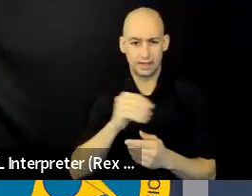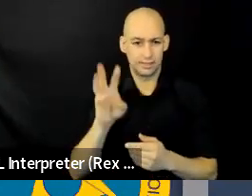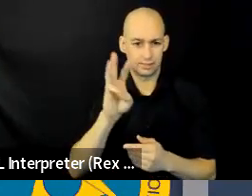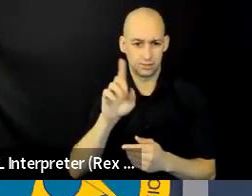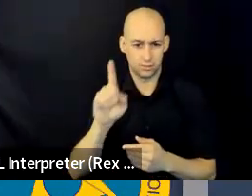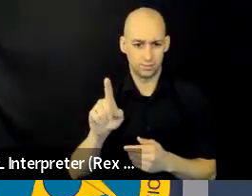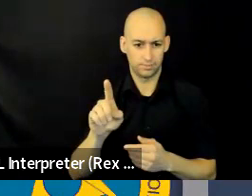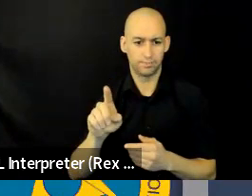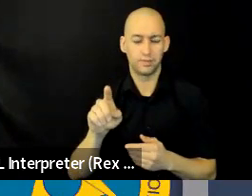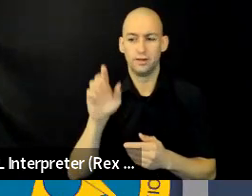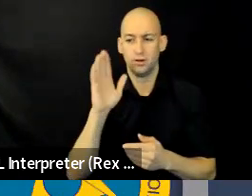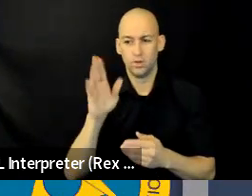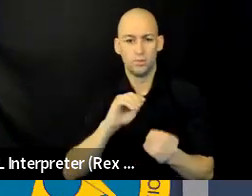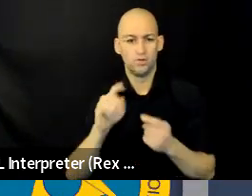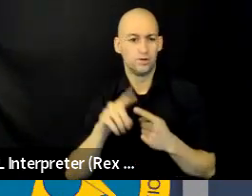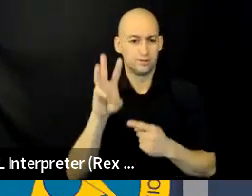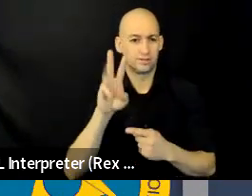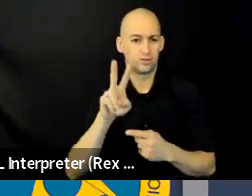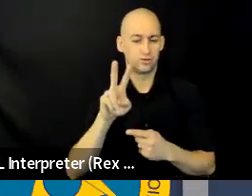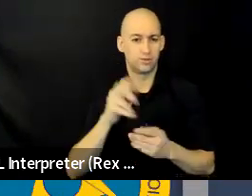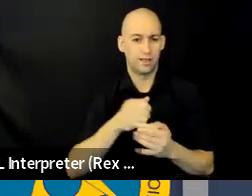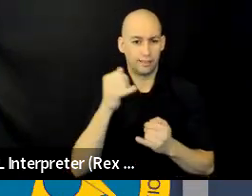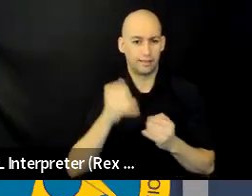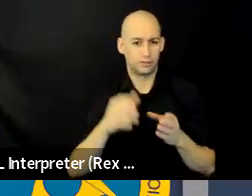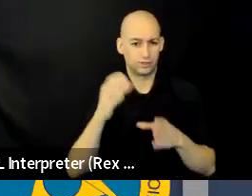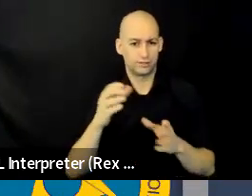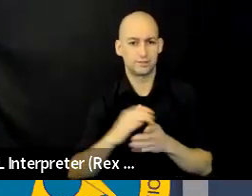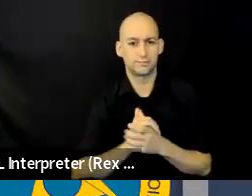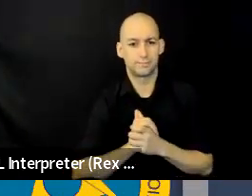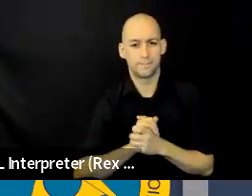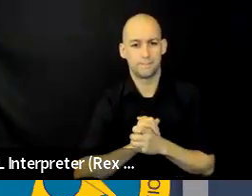to item 62, last chance.